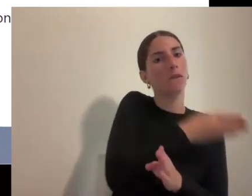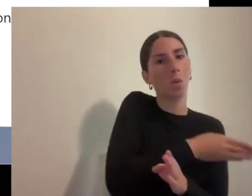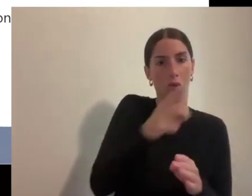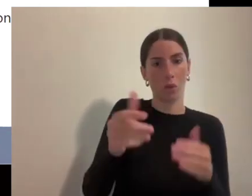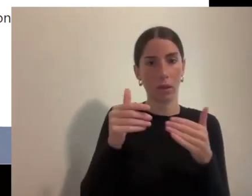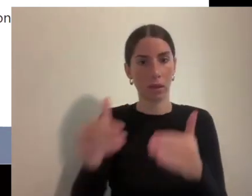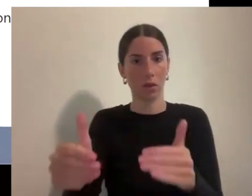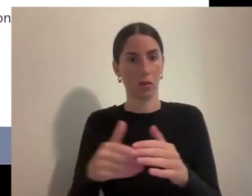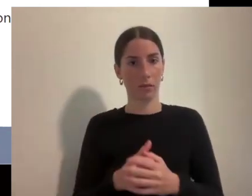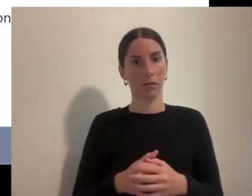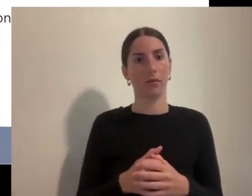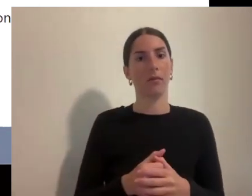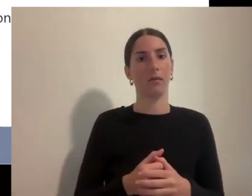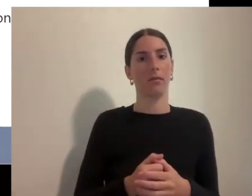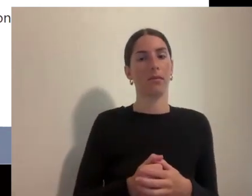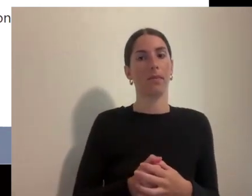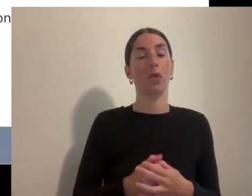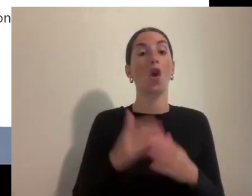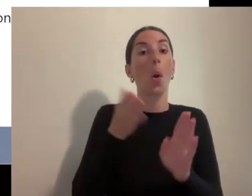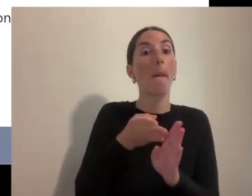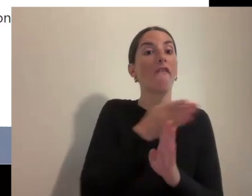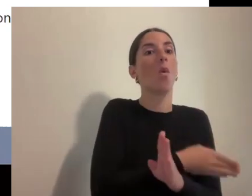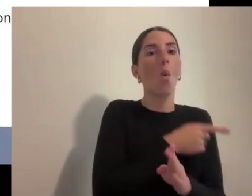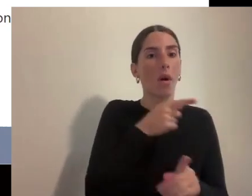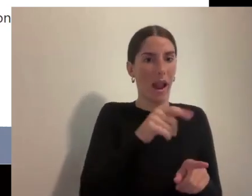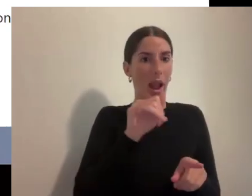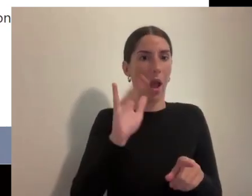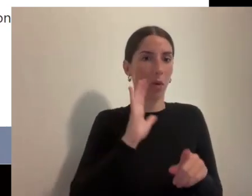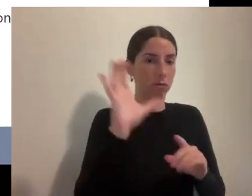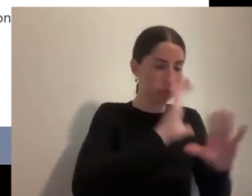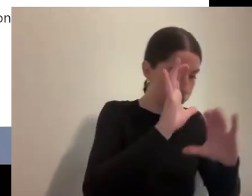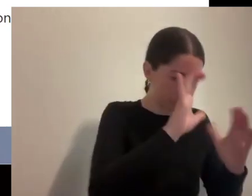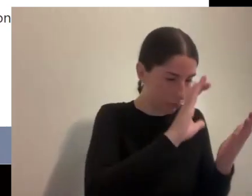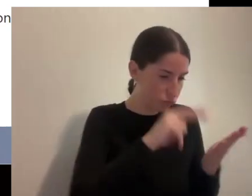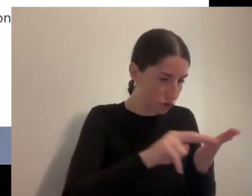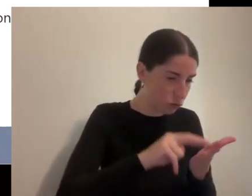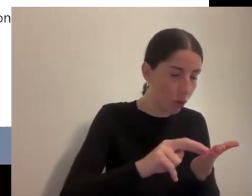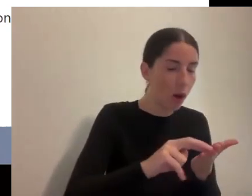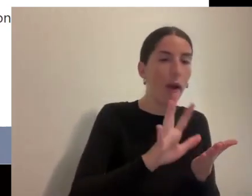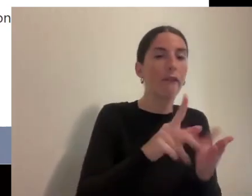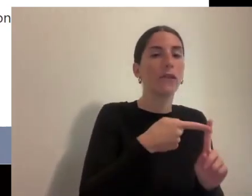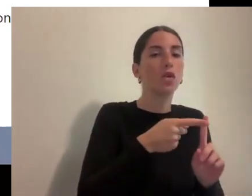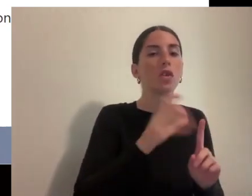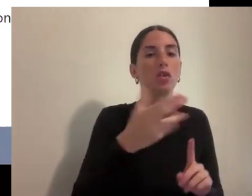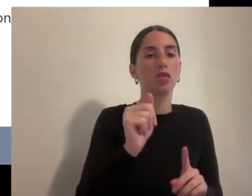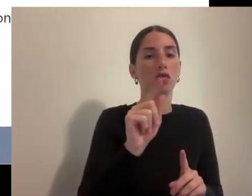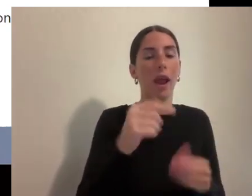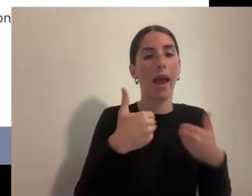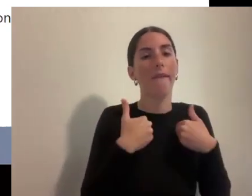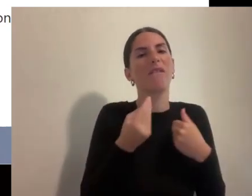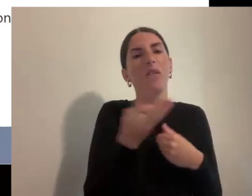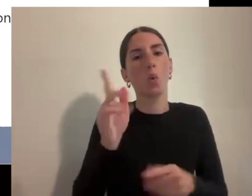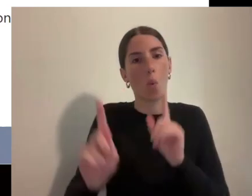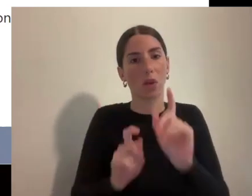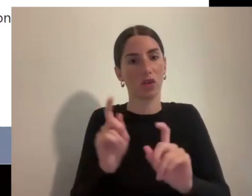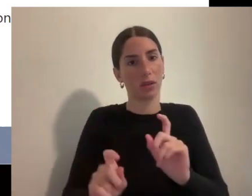proceeding. So before it goes out and completes the task, ChatGPT has a few questions for me. The first